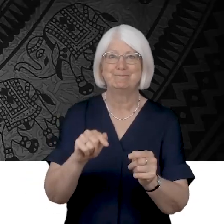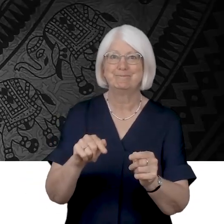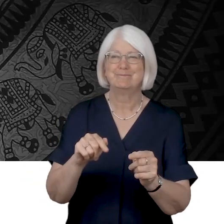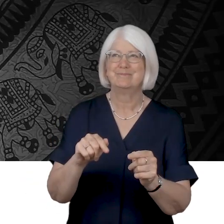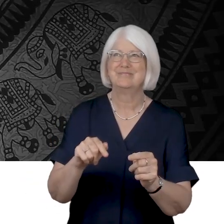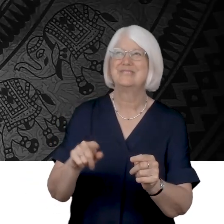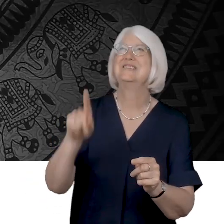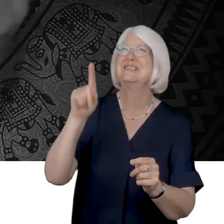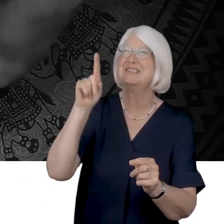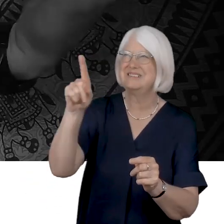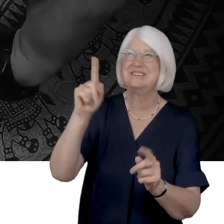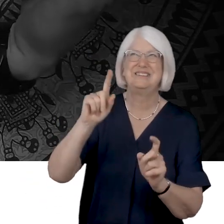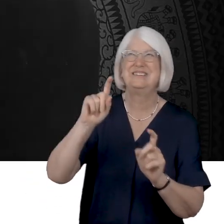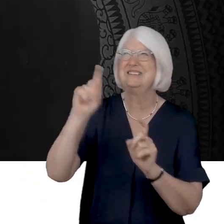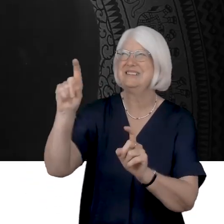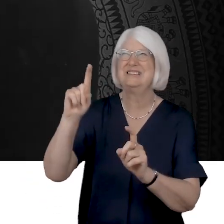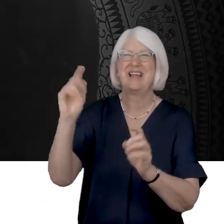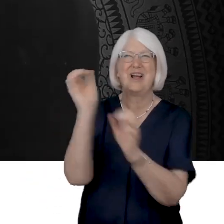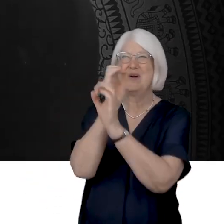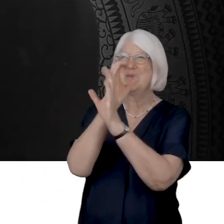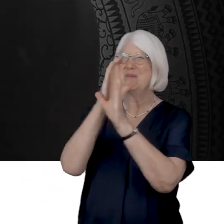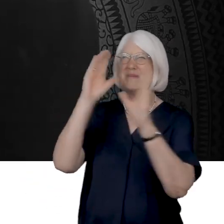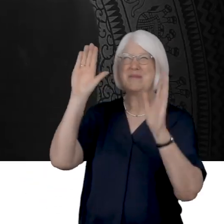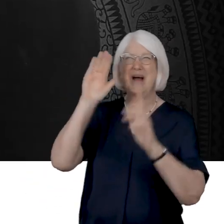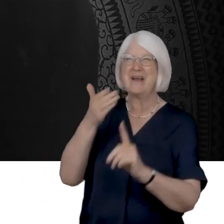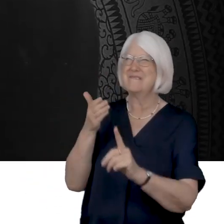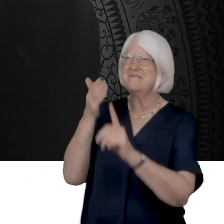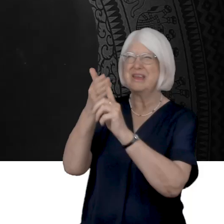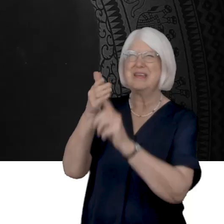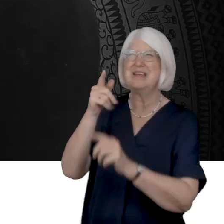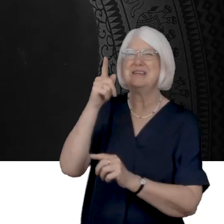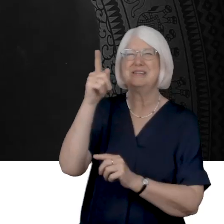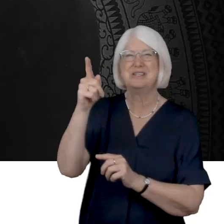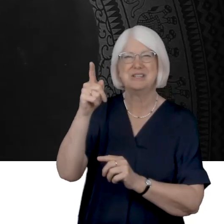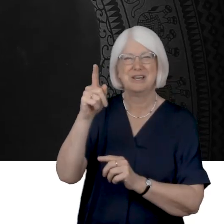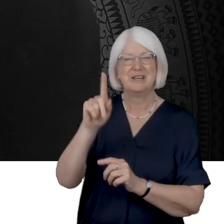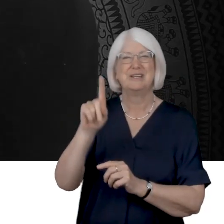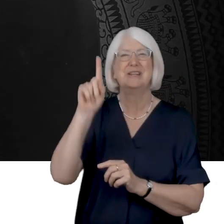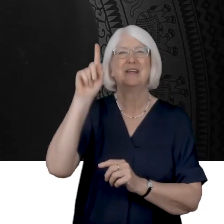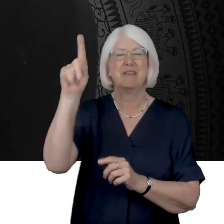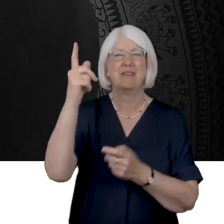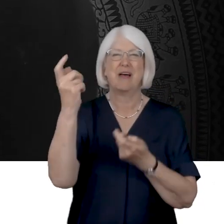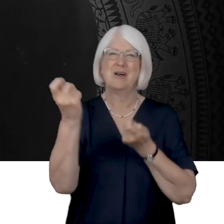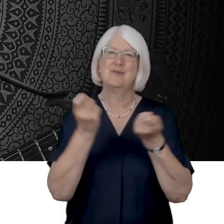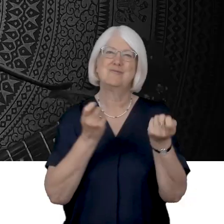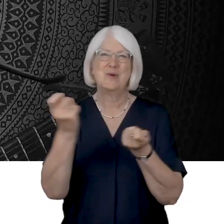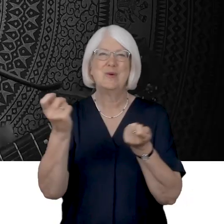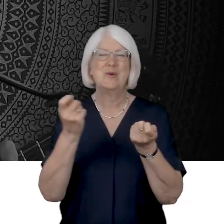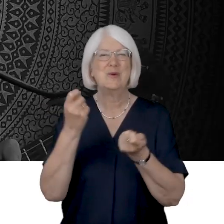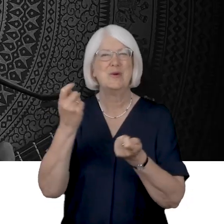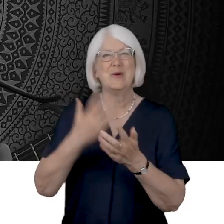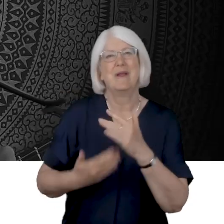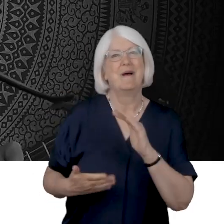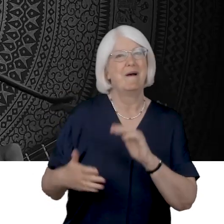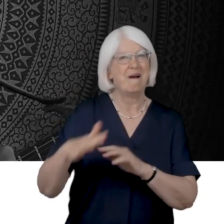befall, still be thou my vision, the